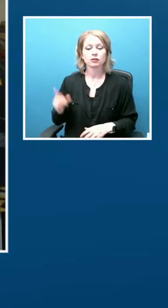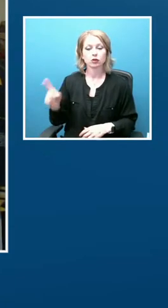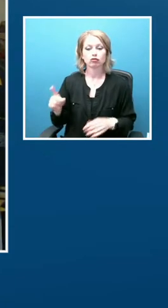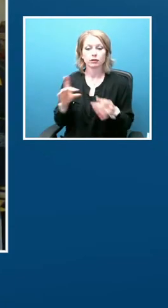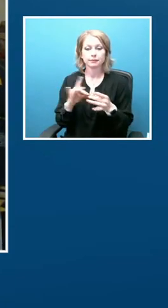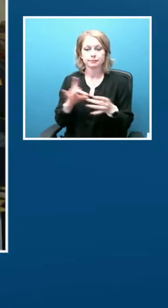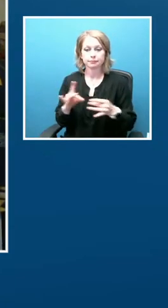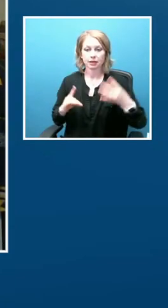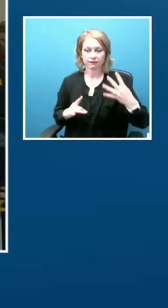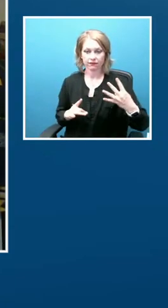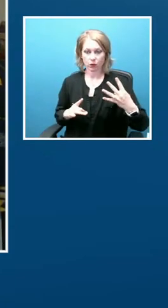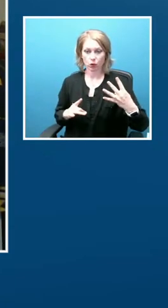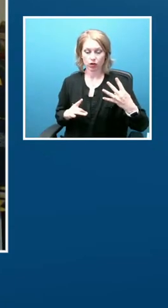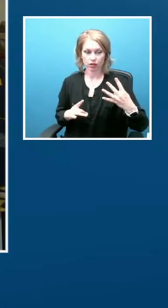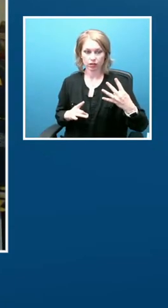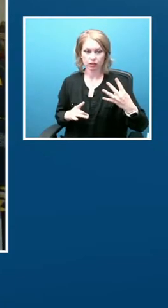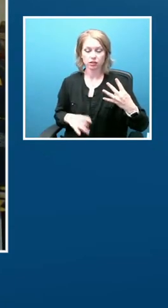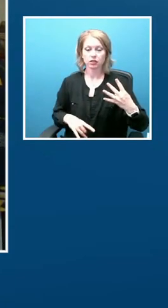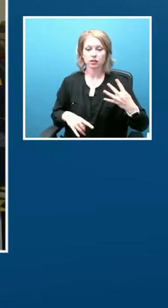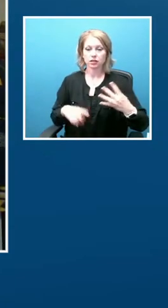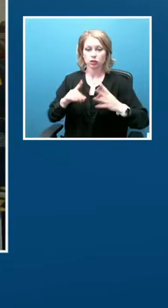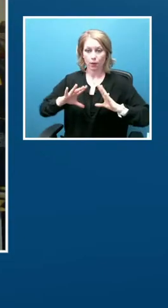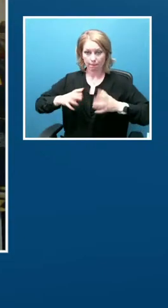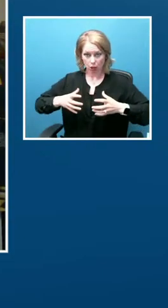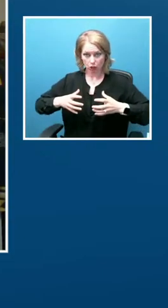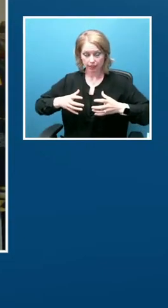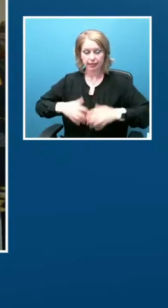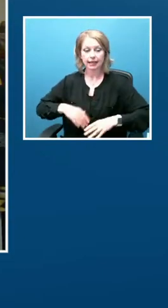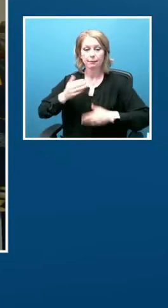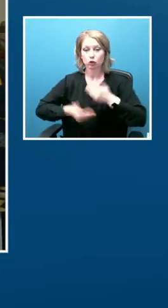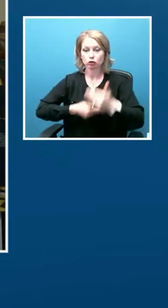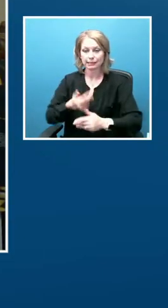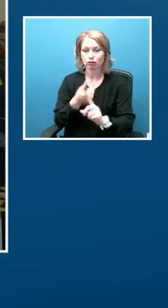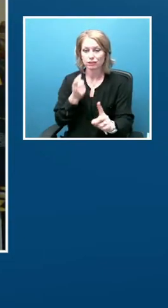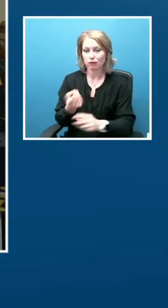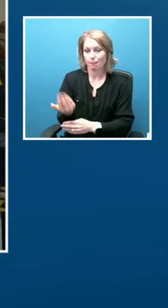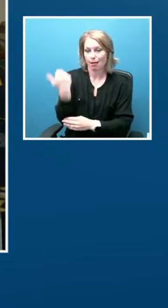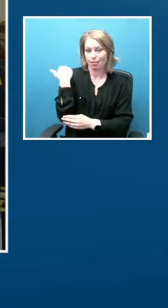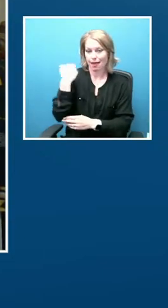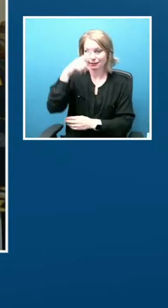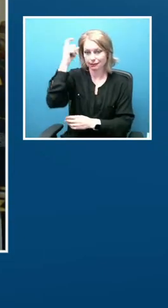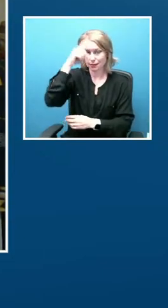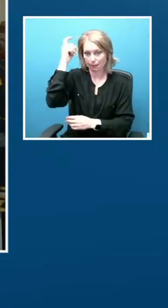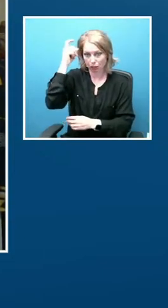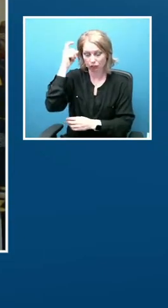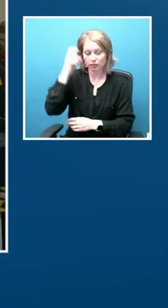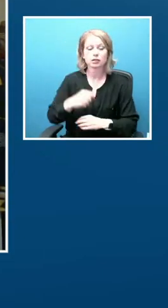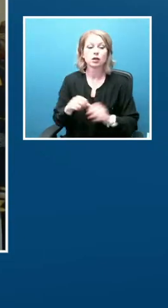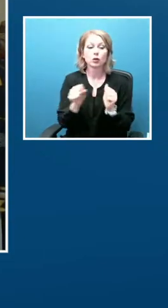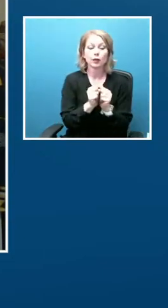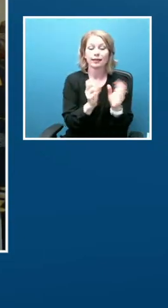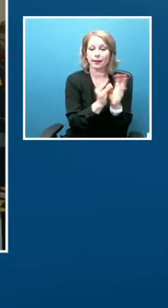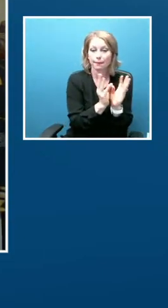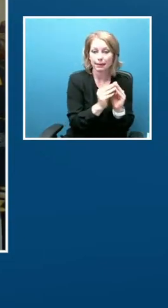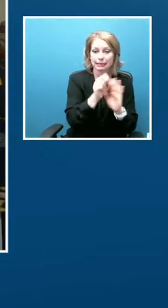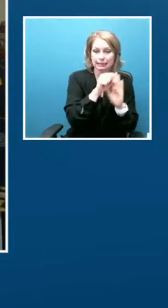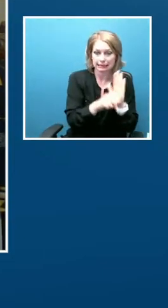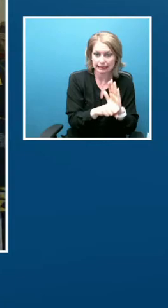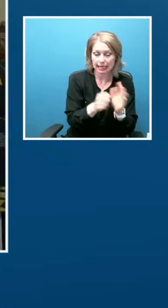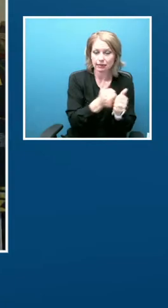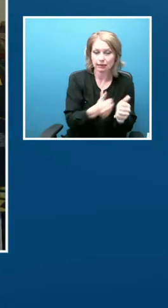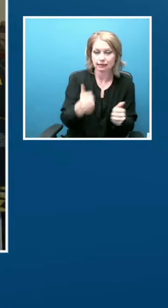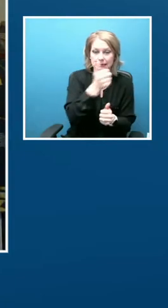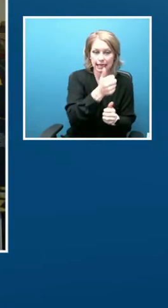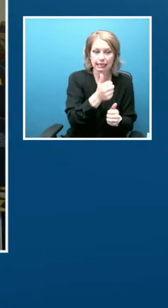our party and our procedures from last summer, when we held a meeting of our state executive committee to elect our party